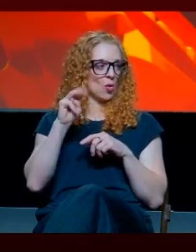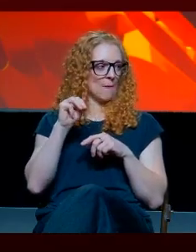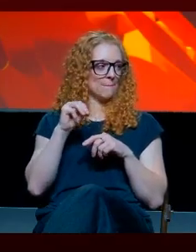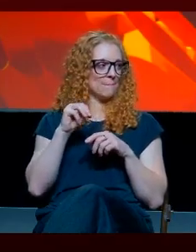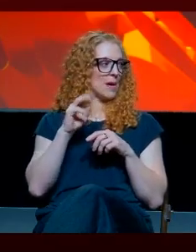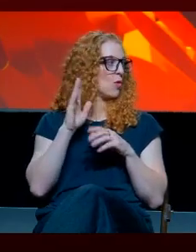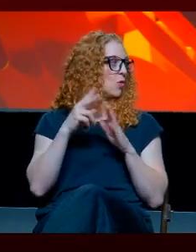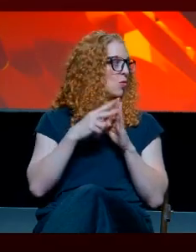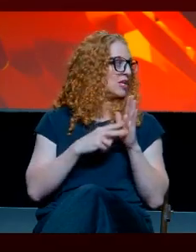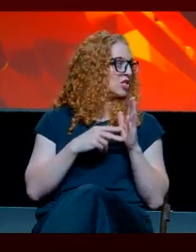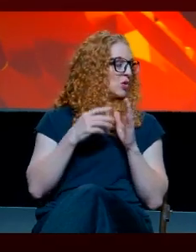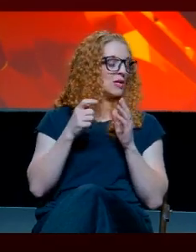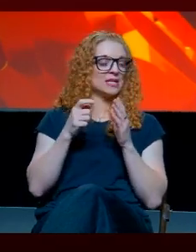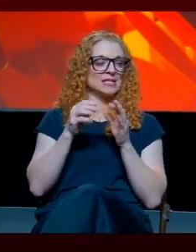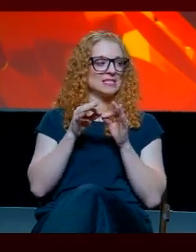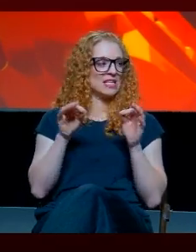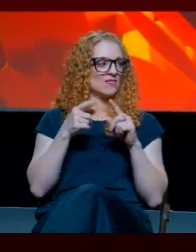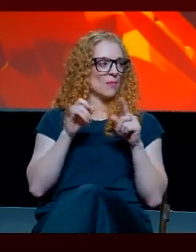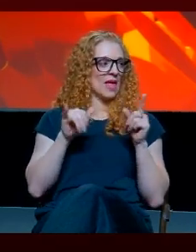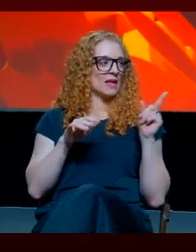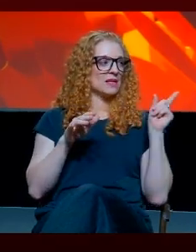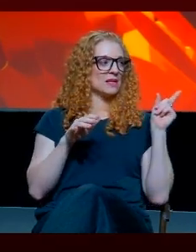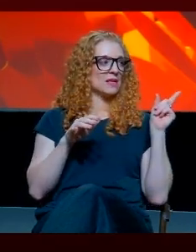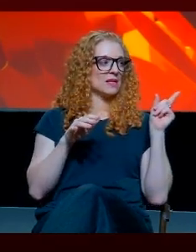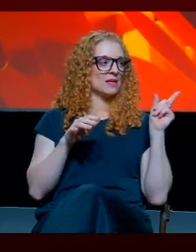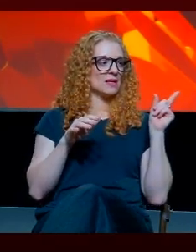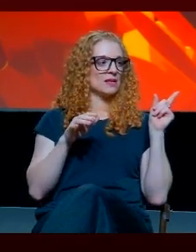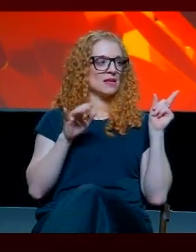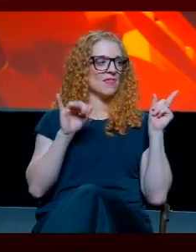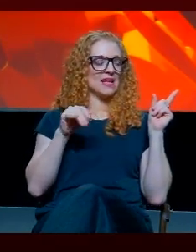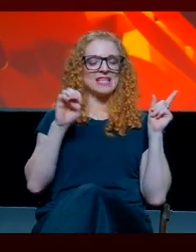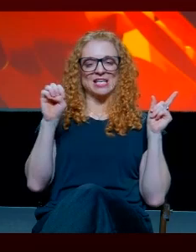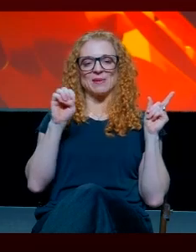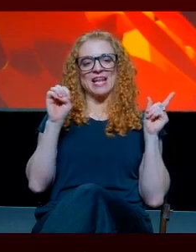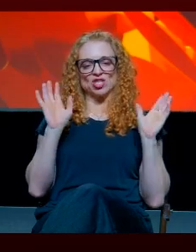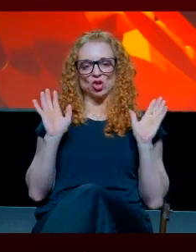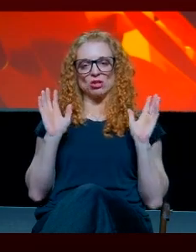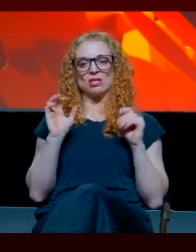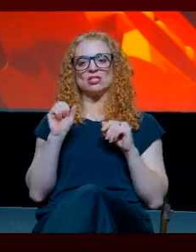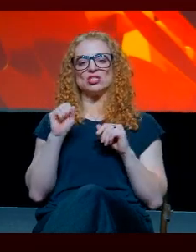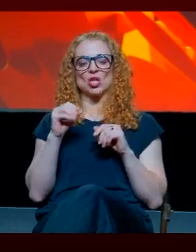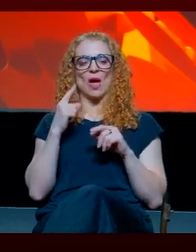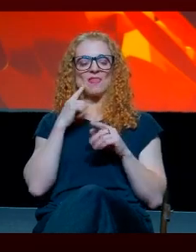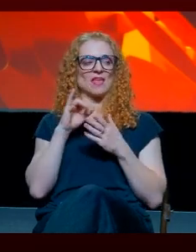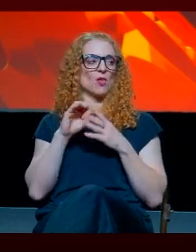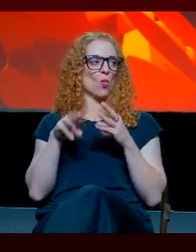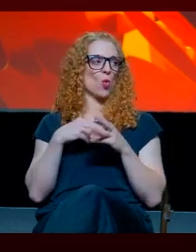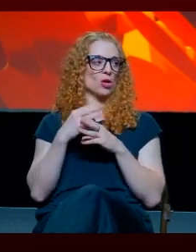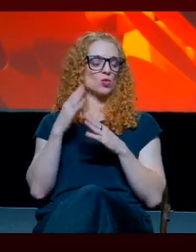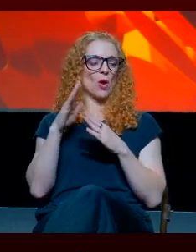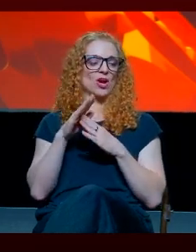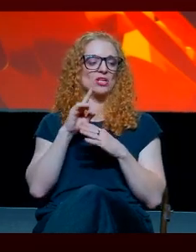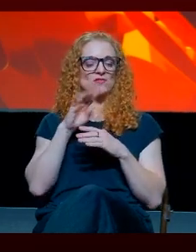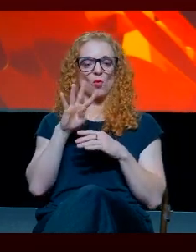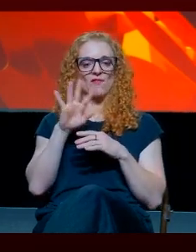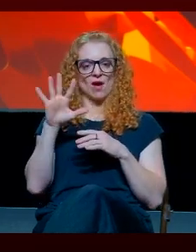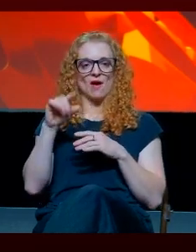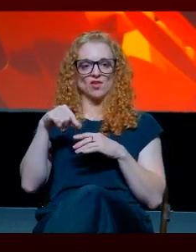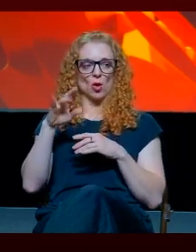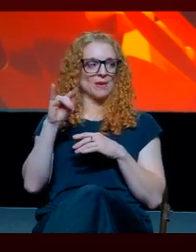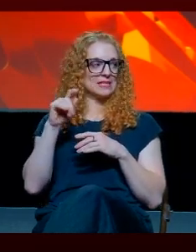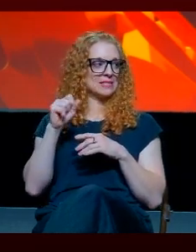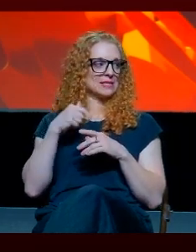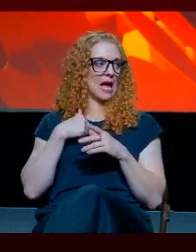the abstract. It's an exponential. So I think the world record is 45 qubits.